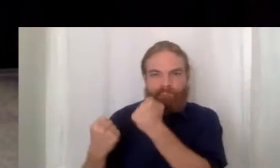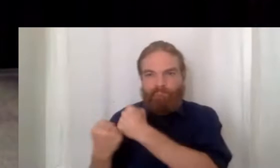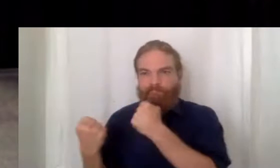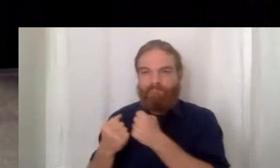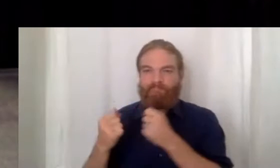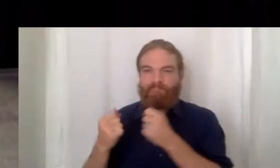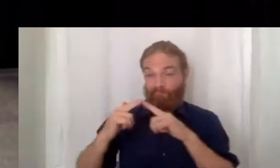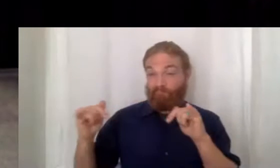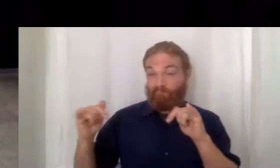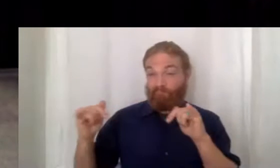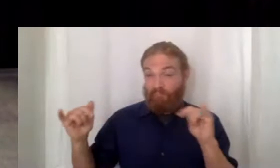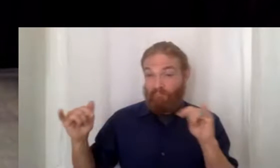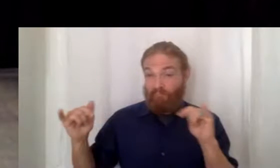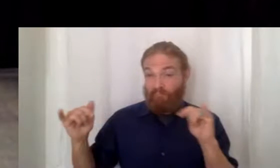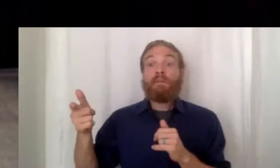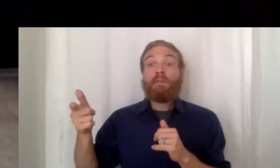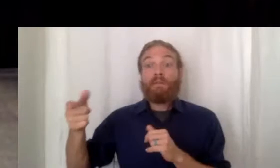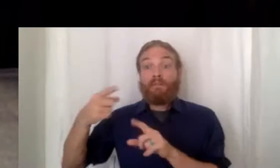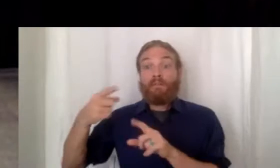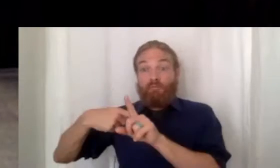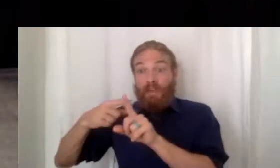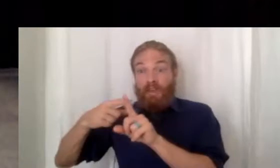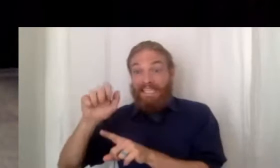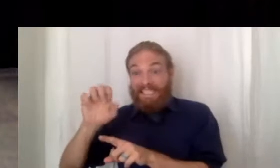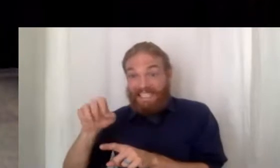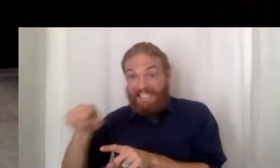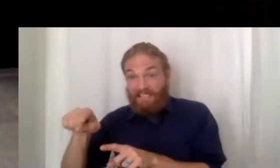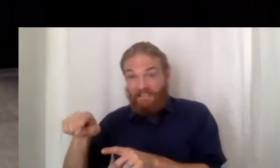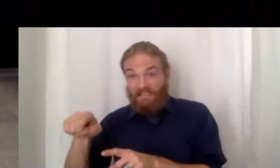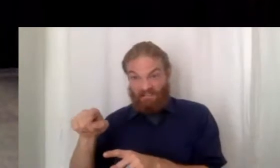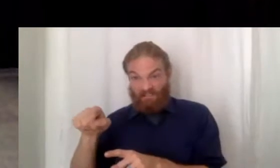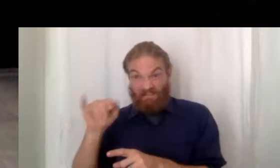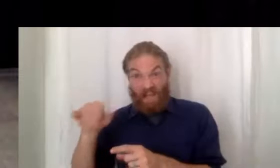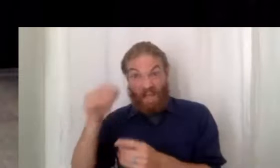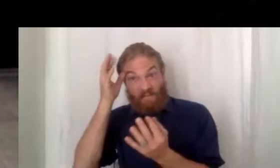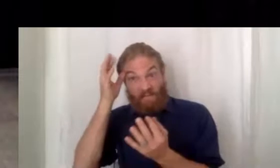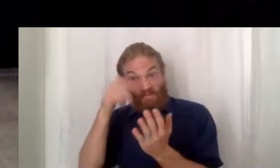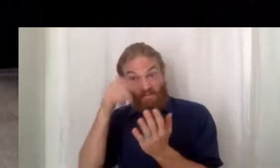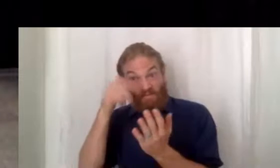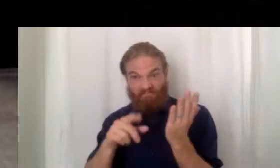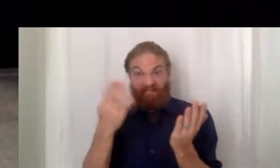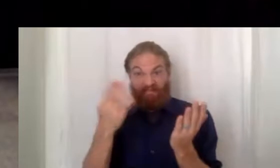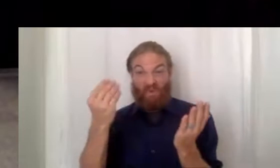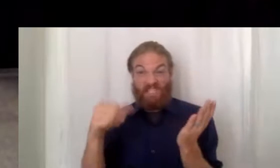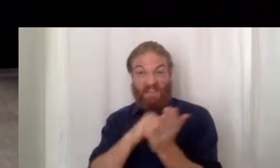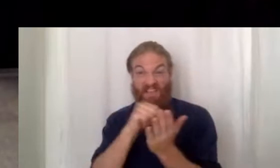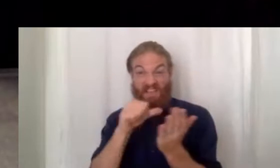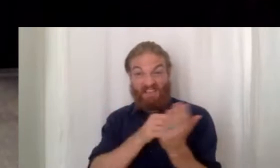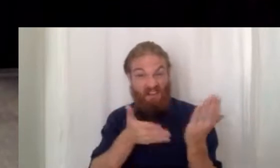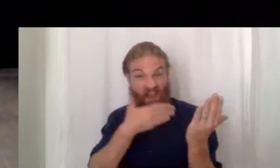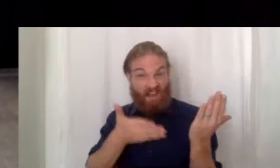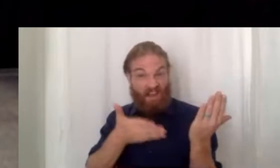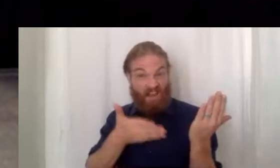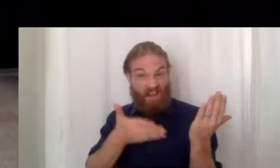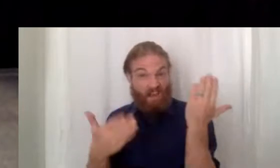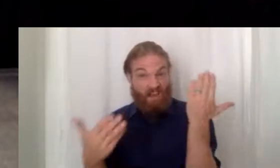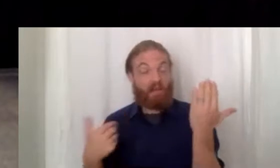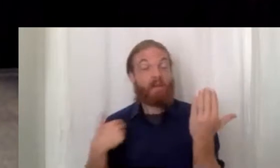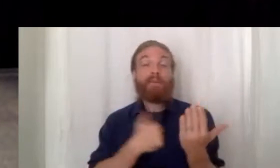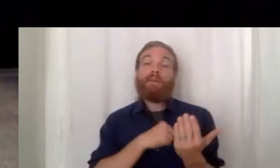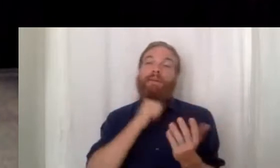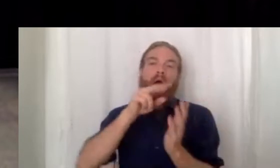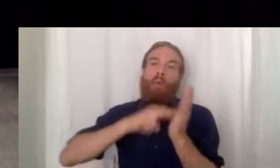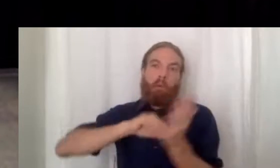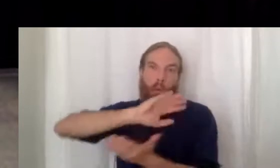so I'm going to break with tradition a little bit and not read all 14 pages. Board members, you have that in